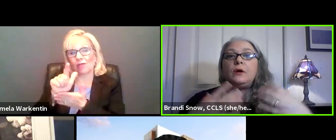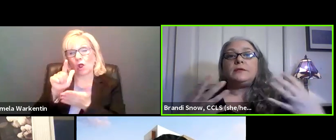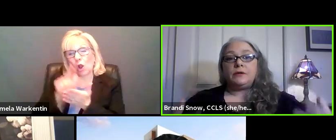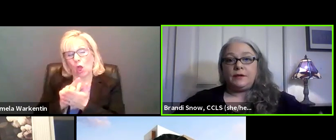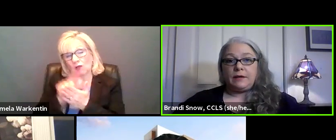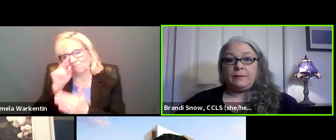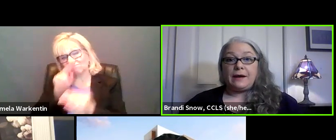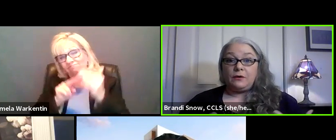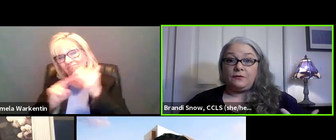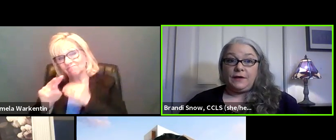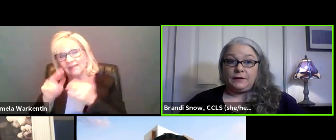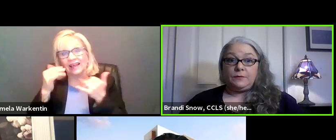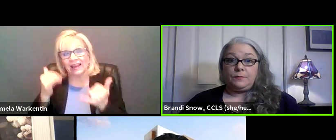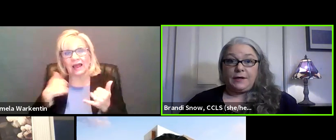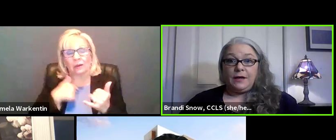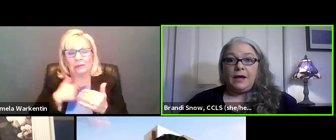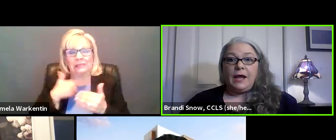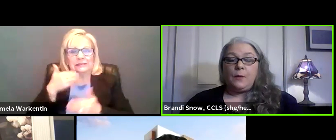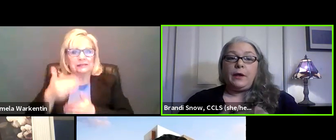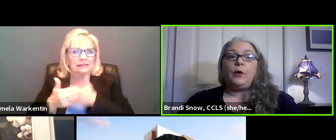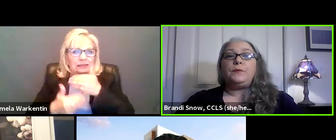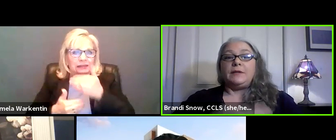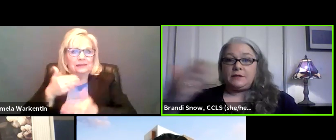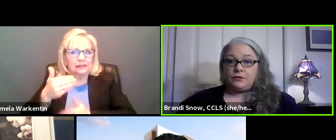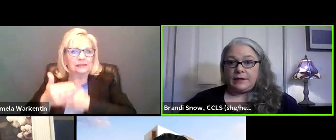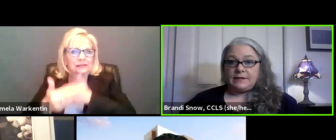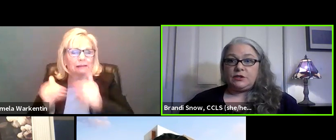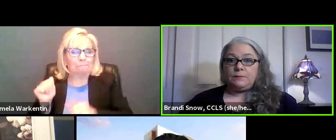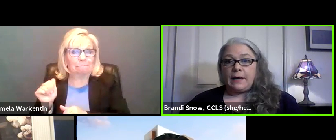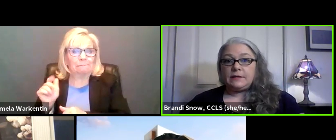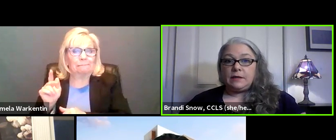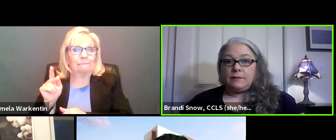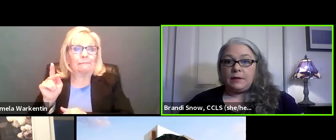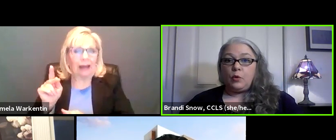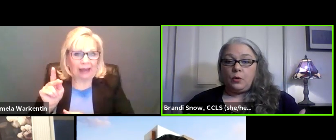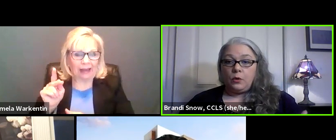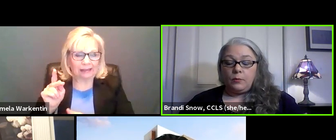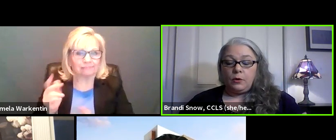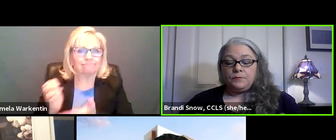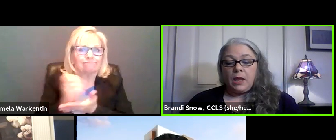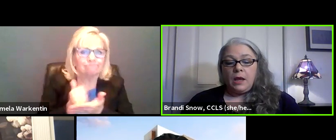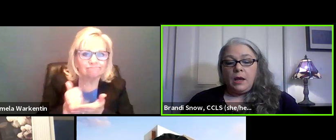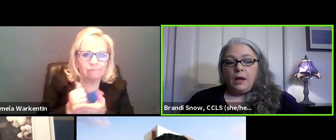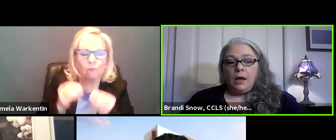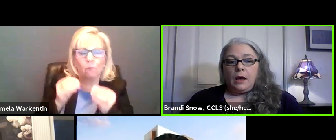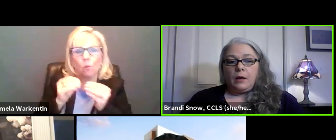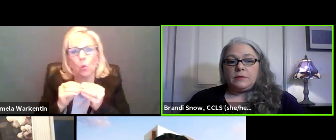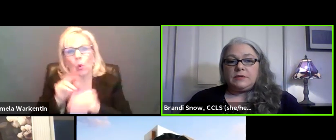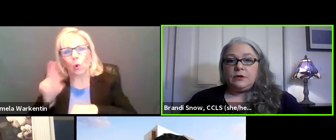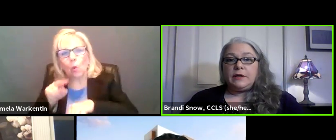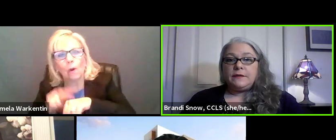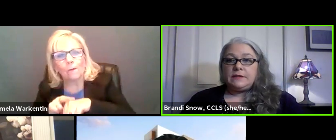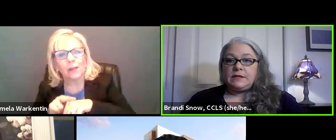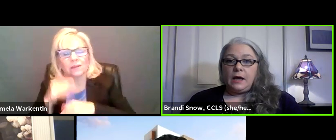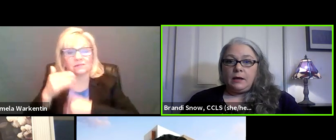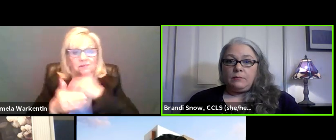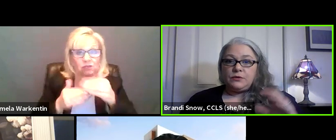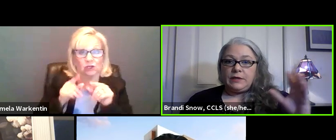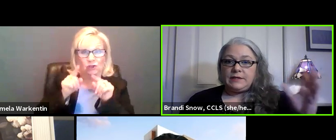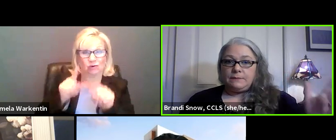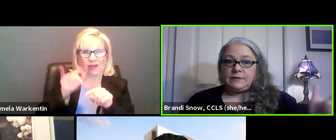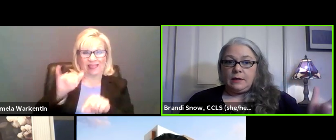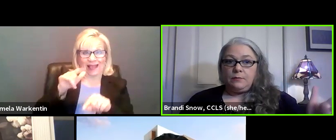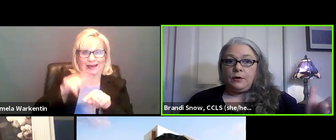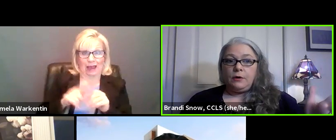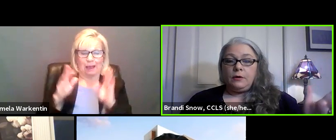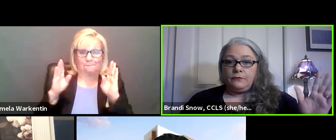is that we're all starting to get back on our feet a little bit. And we hope that it's a transition back to something more normal. During the time